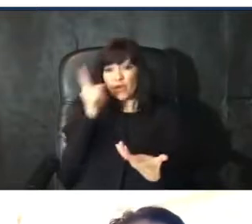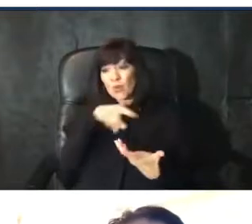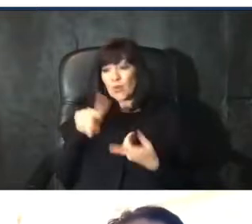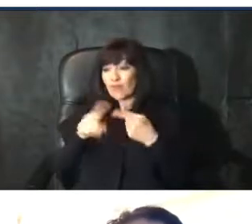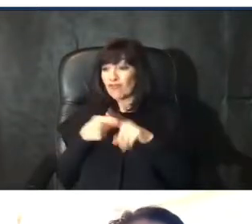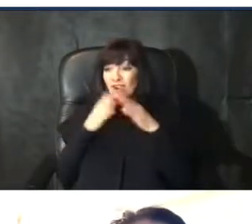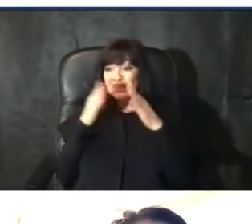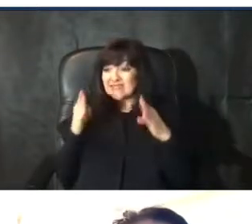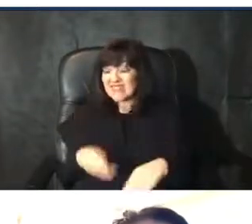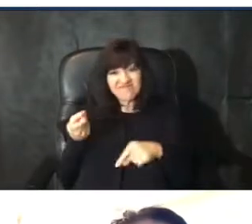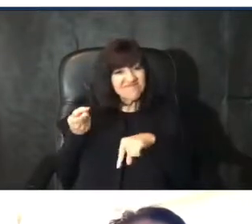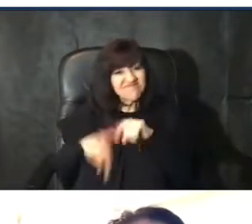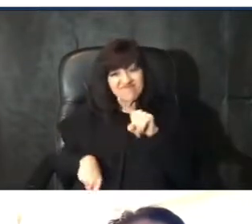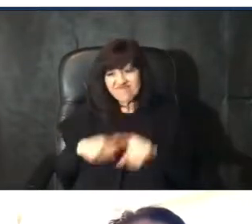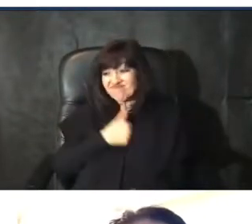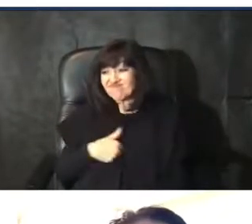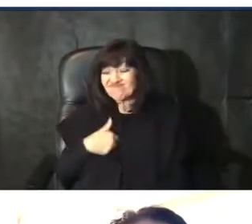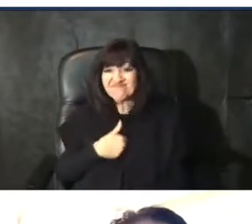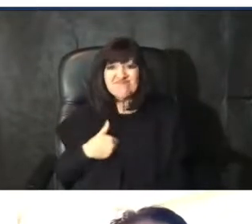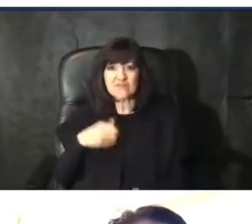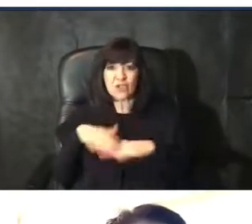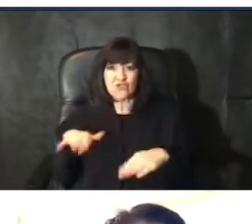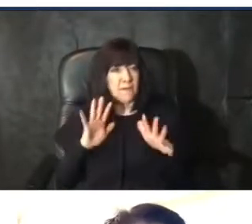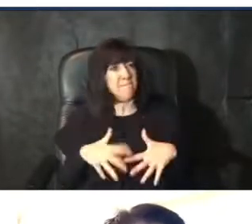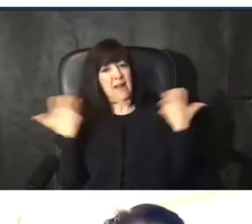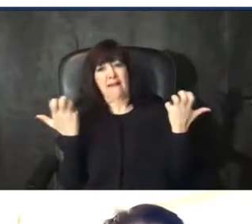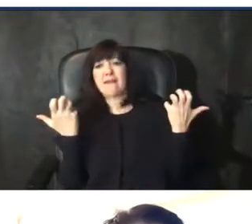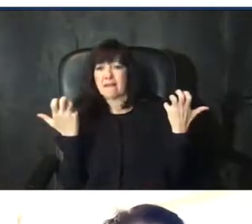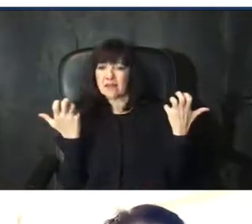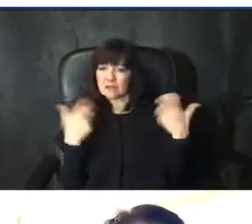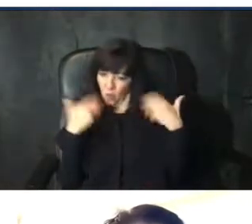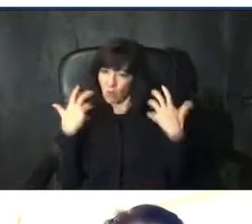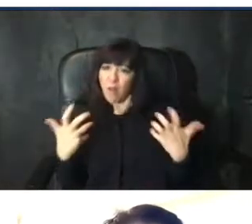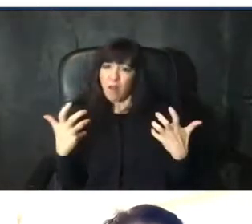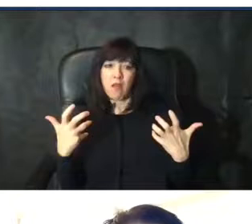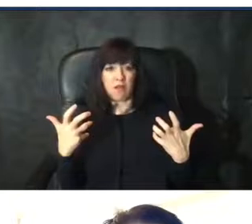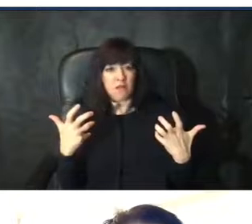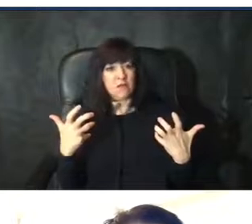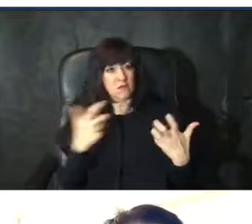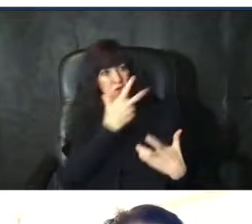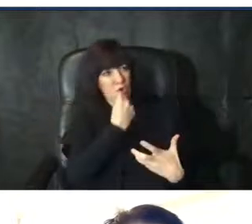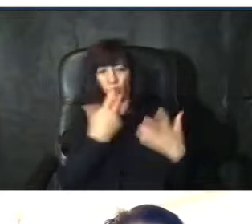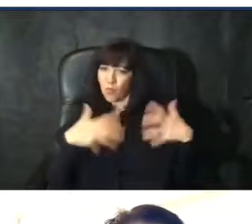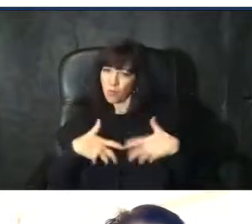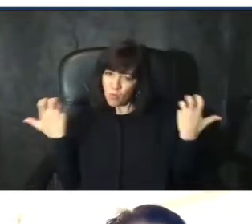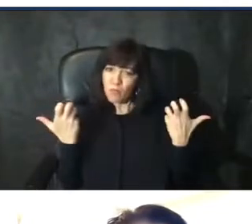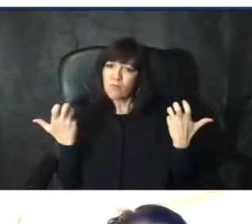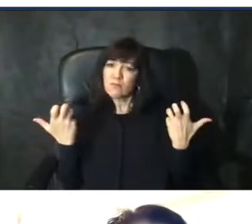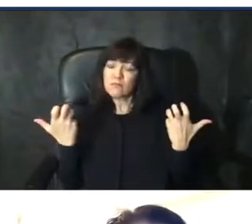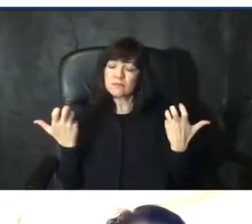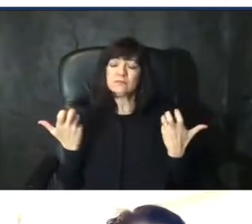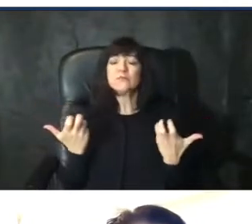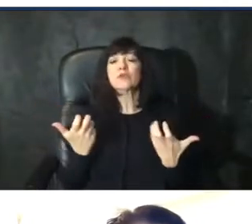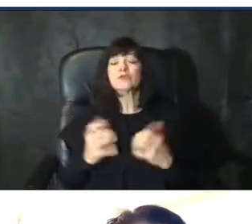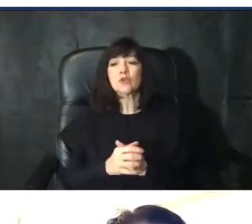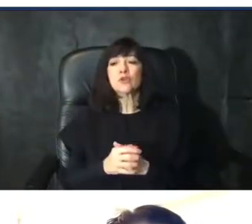So another one is excessive anxiety and fear. And Aileen talked about how, trauma and other mental